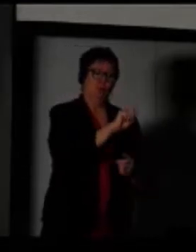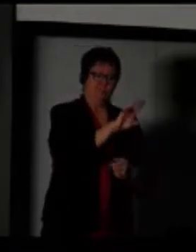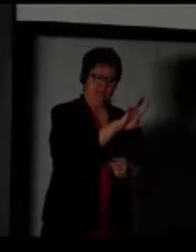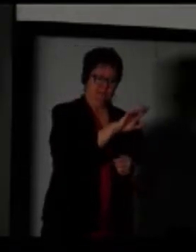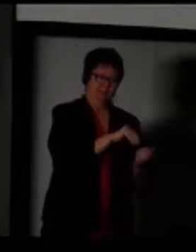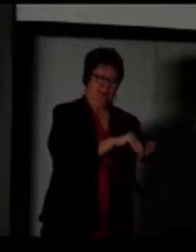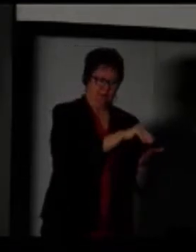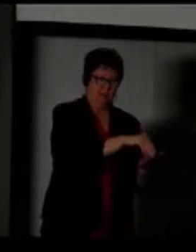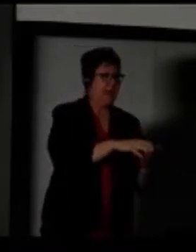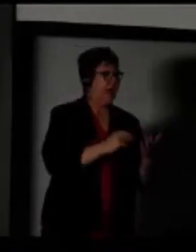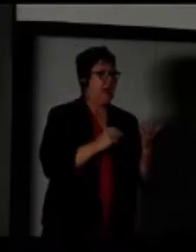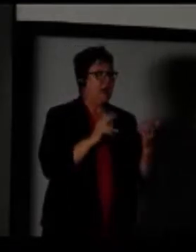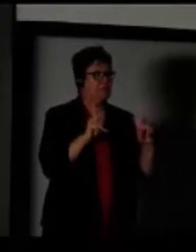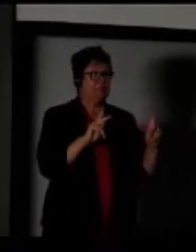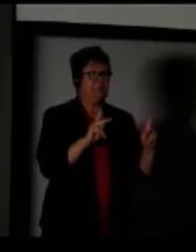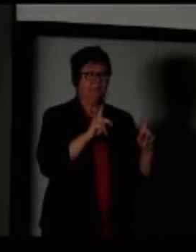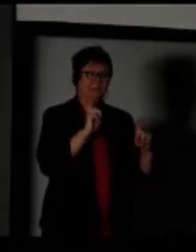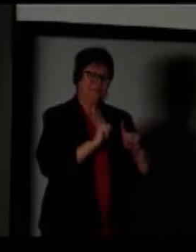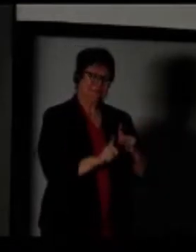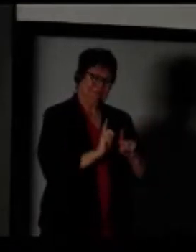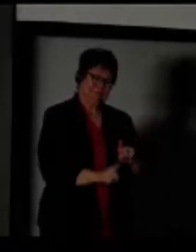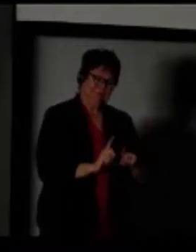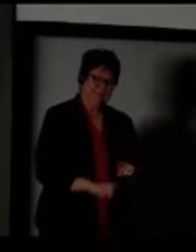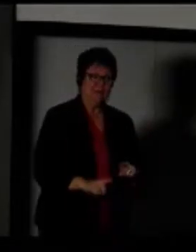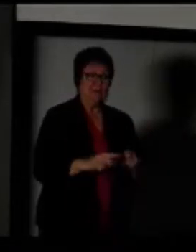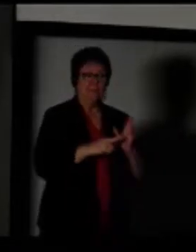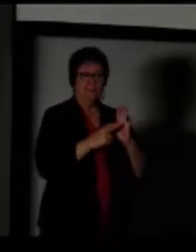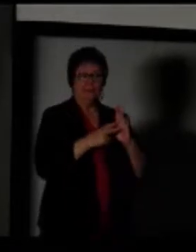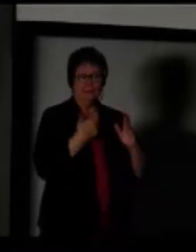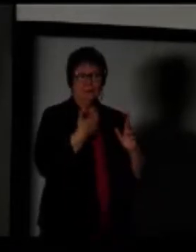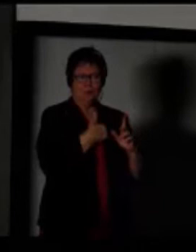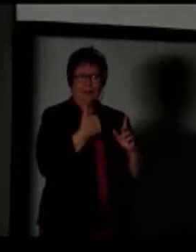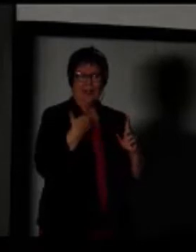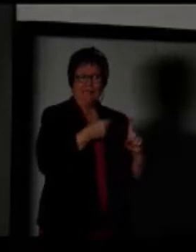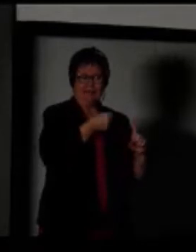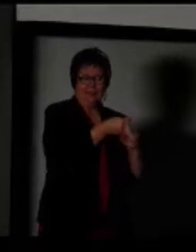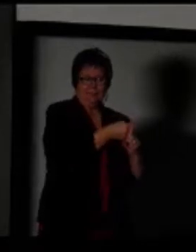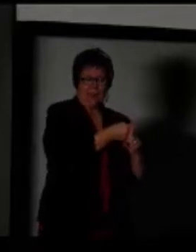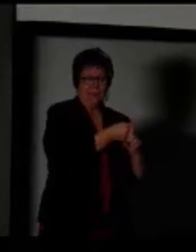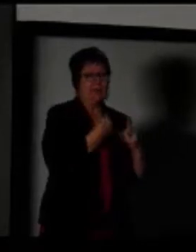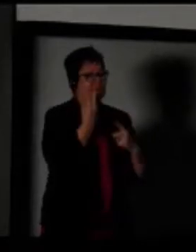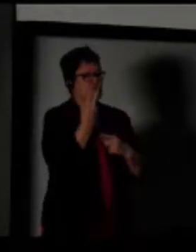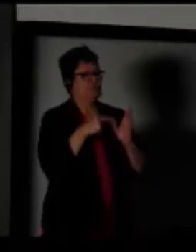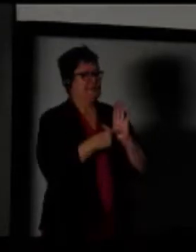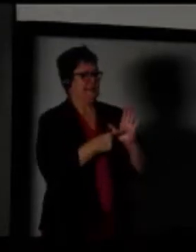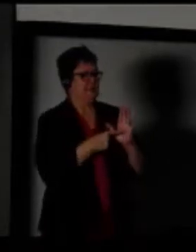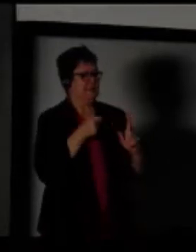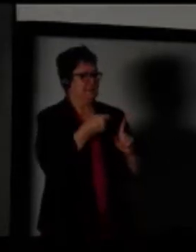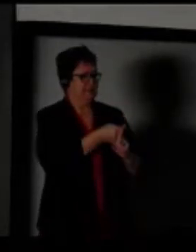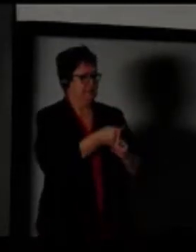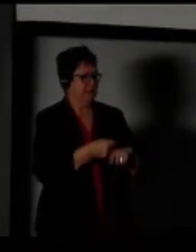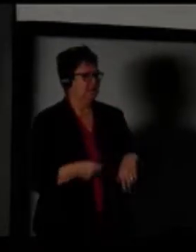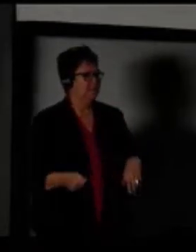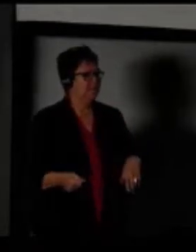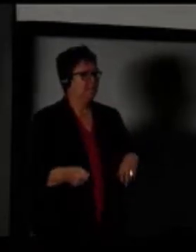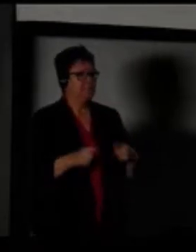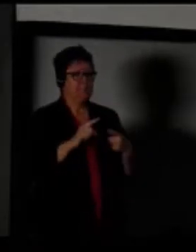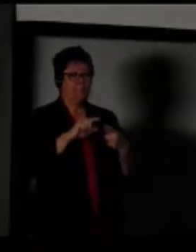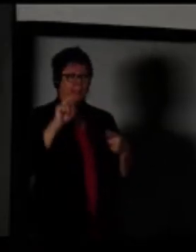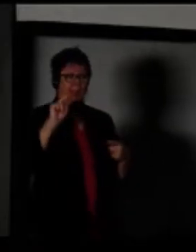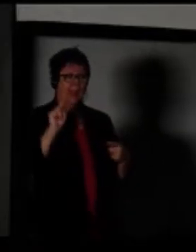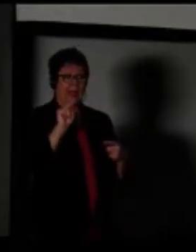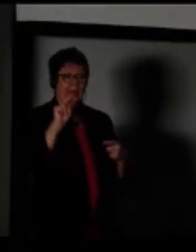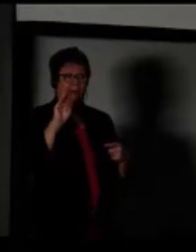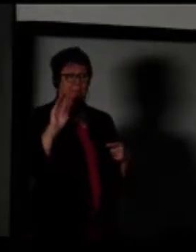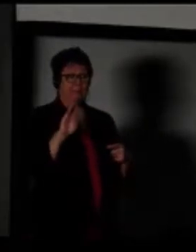kinds of people visiting, kinds of impact we know we're having in the galleries. I have 2 examples. The NBA